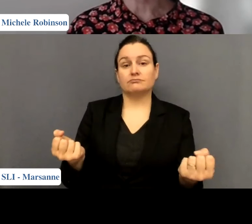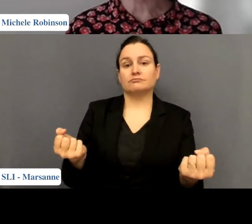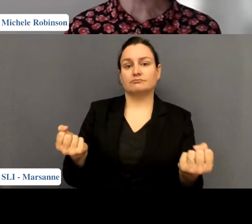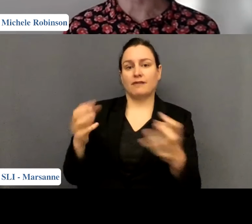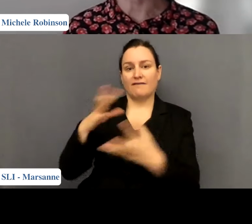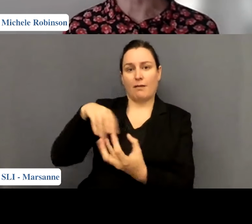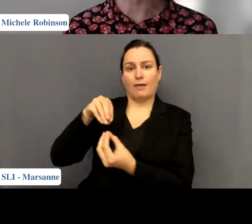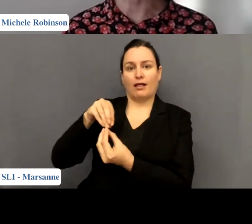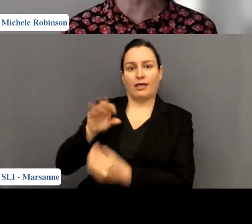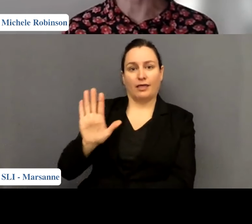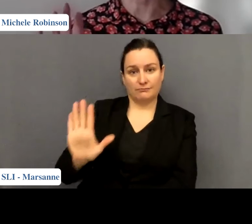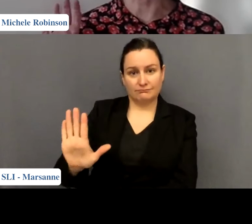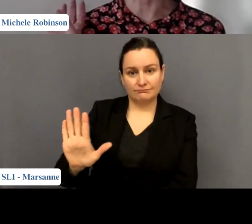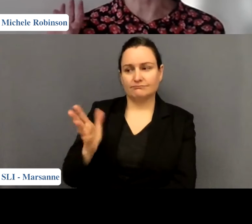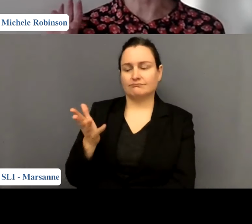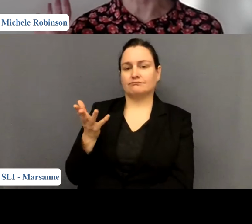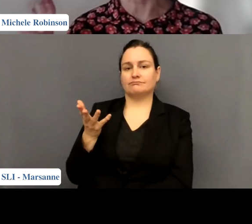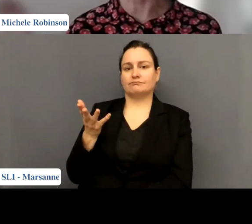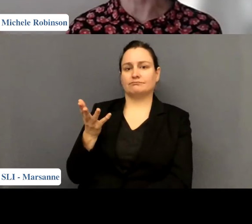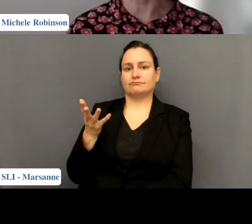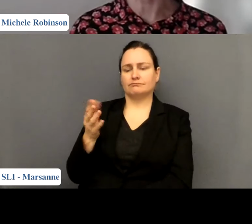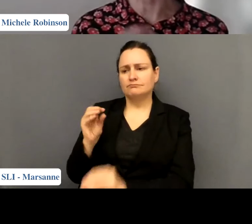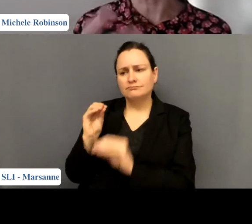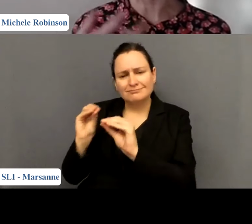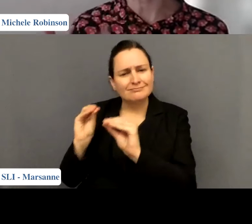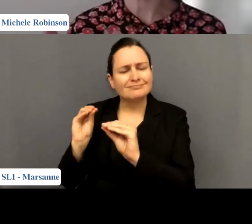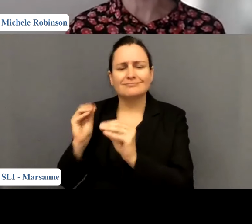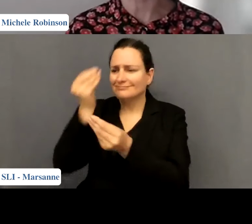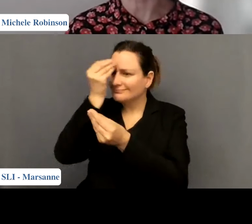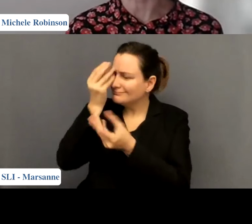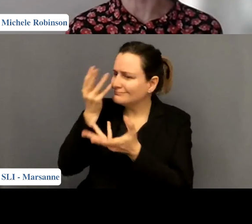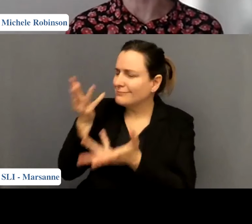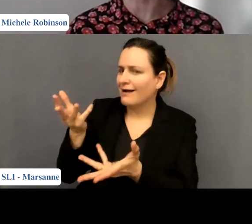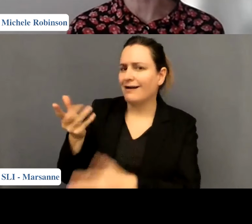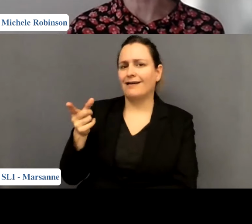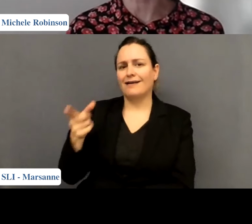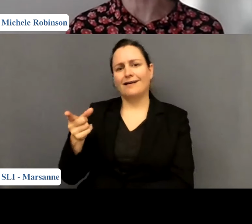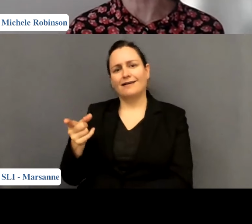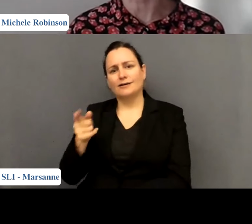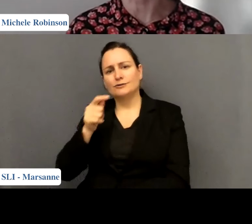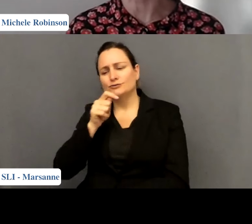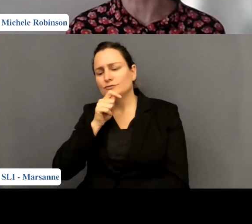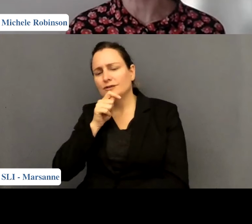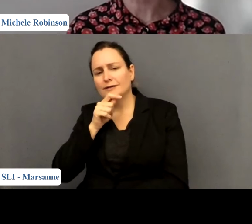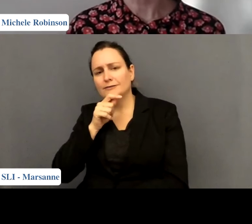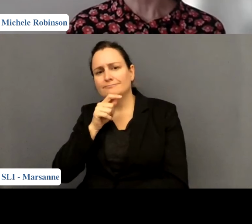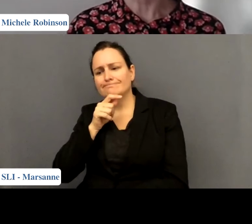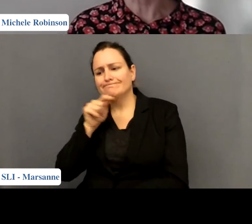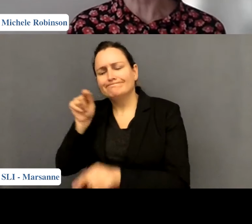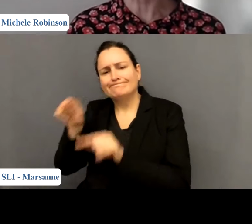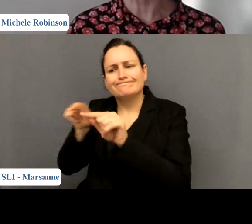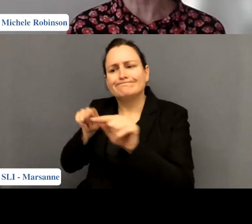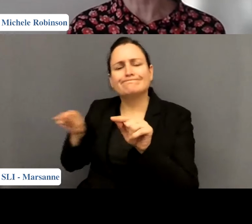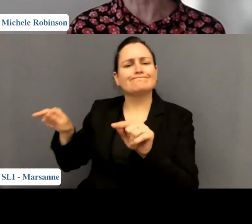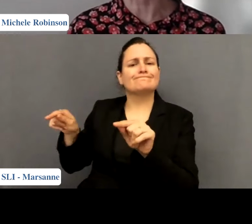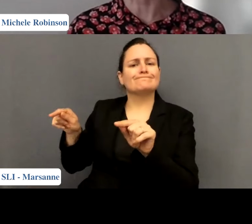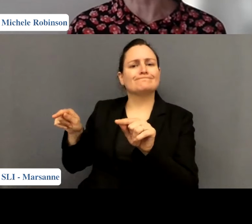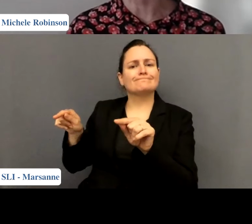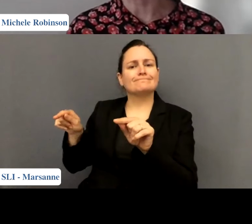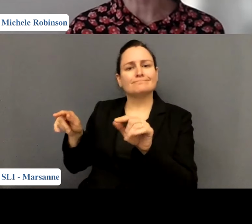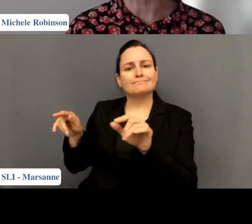of learnings and trainings and environmental that changes within the decision-making environment that have brought those